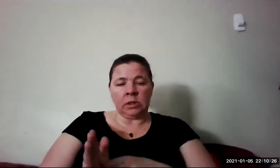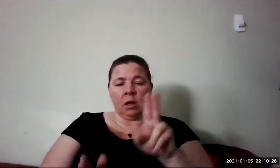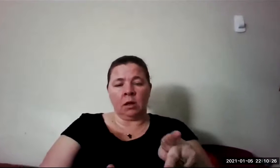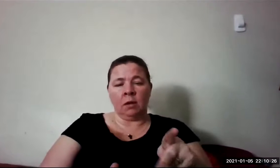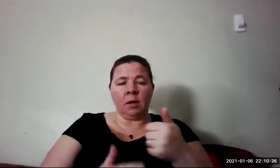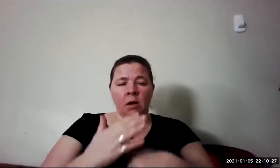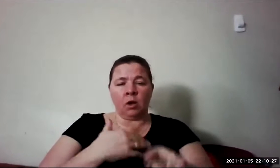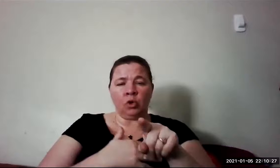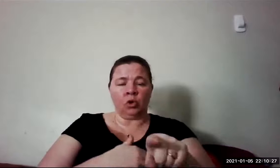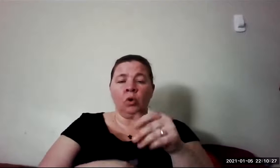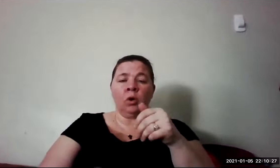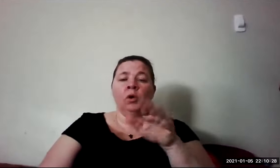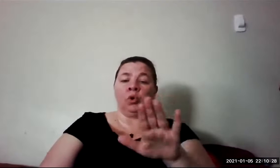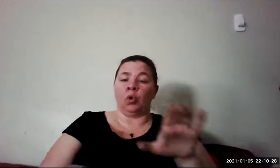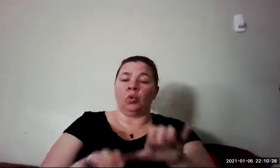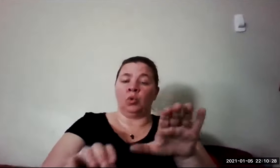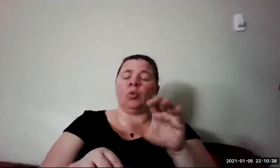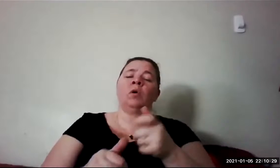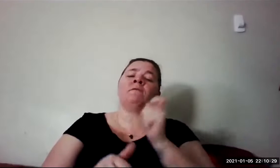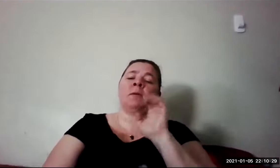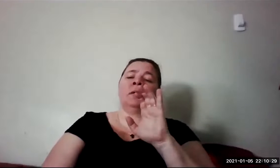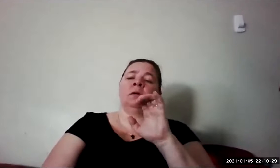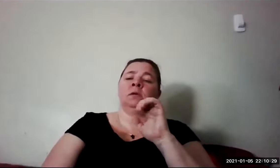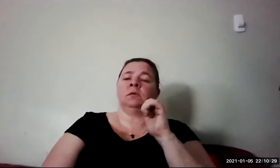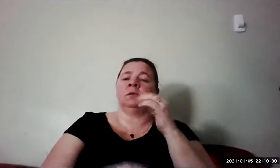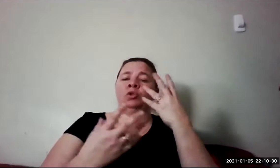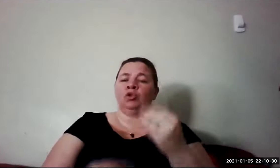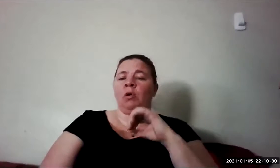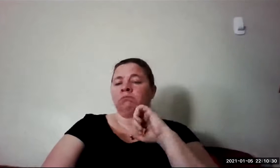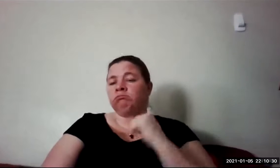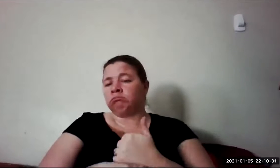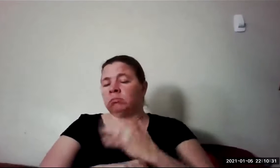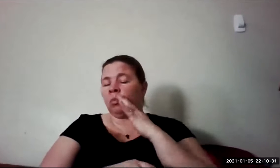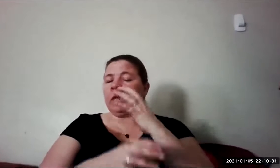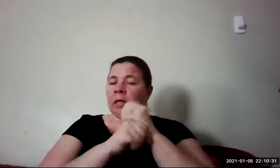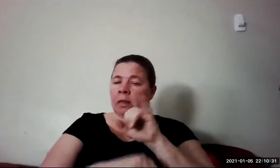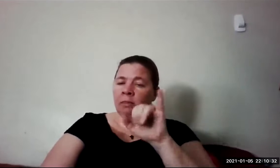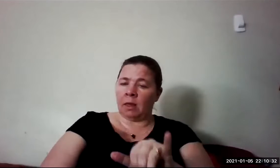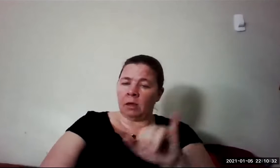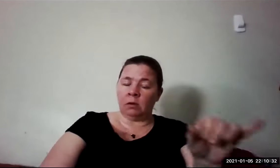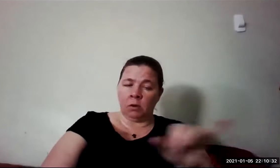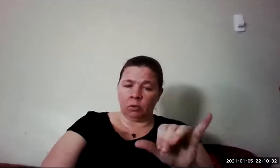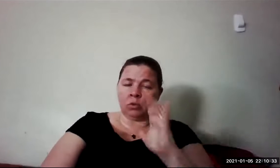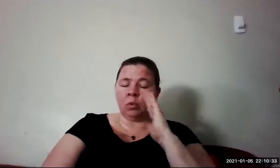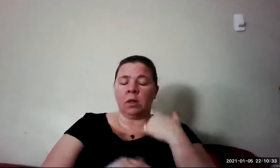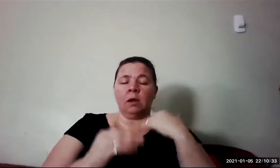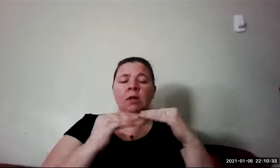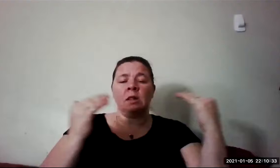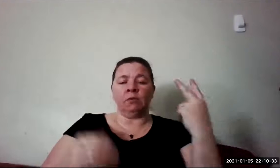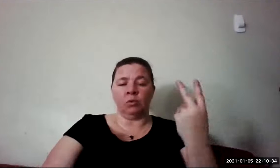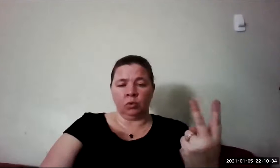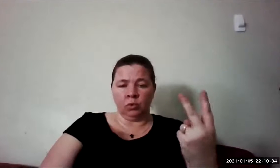own doing or from the soft launch. You're going to get that. And also from level 2 down